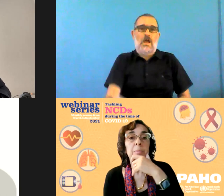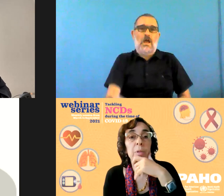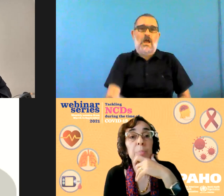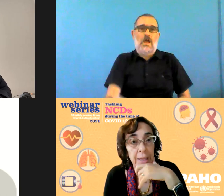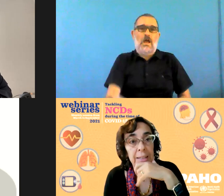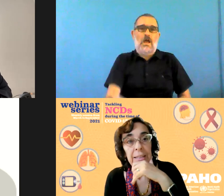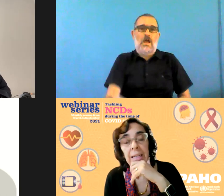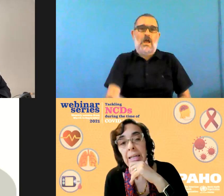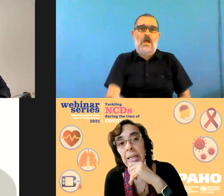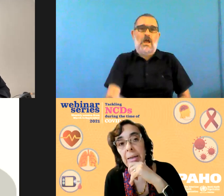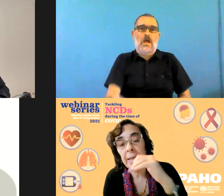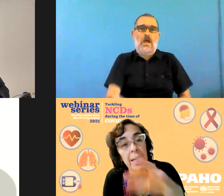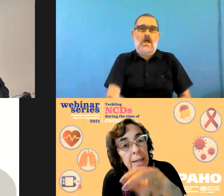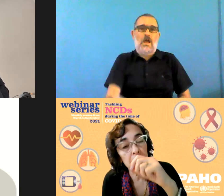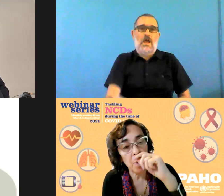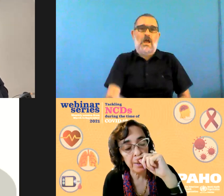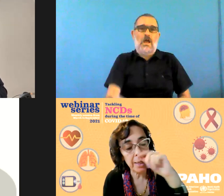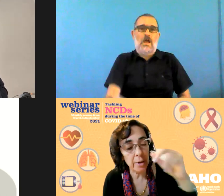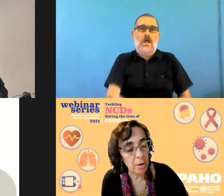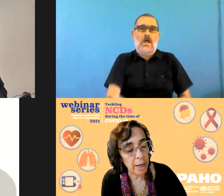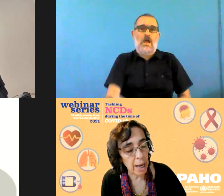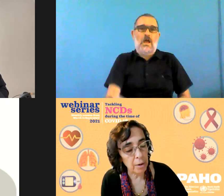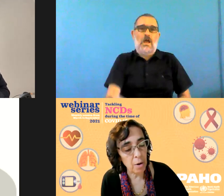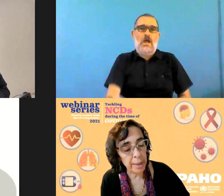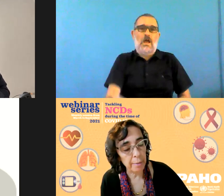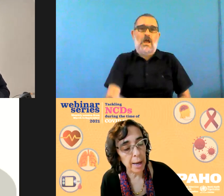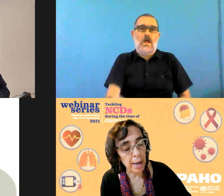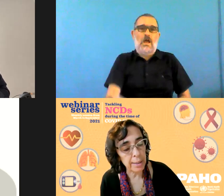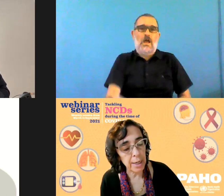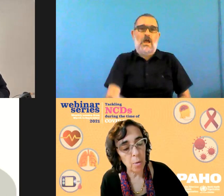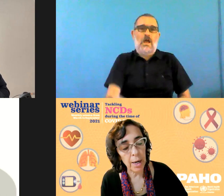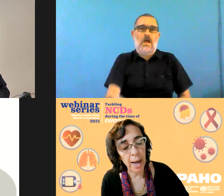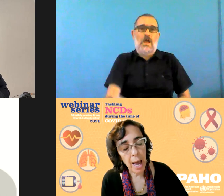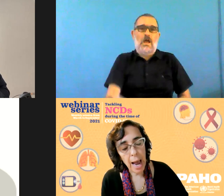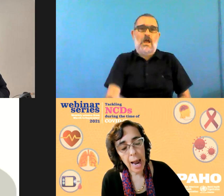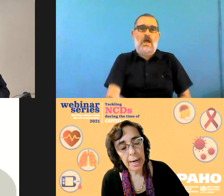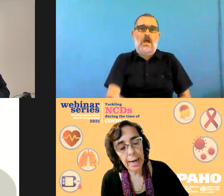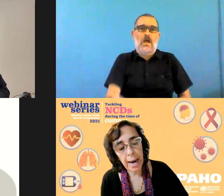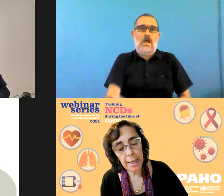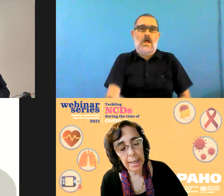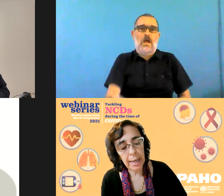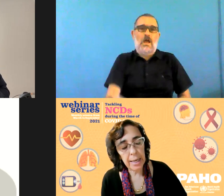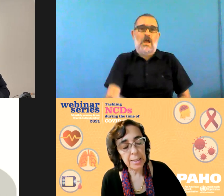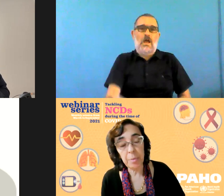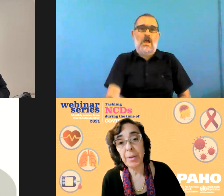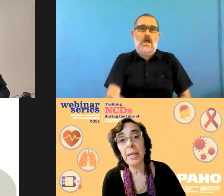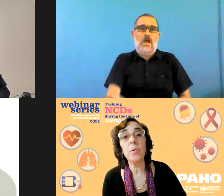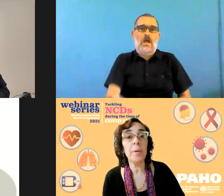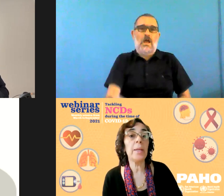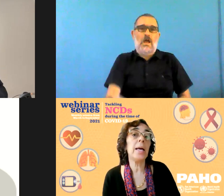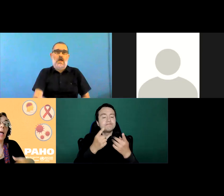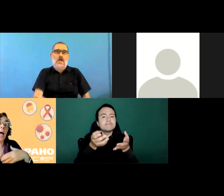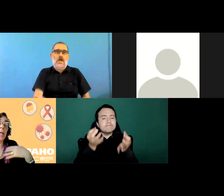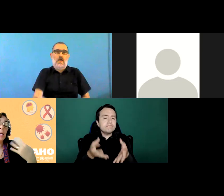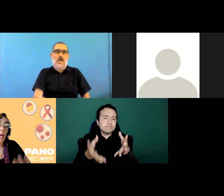I'd like to add something. This is a very important topic and so I do have something I would like to add to what has been said.